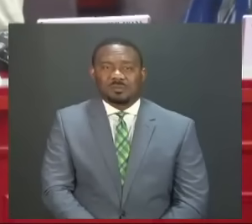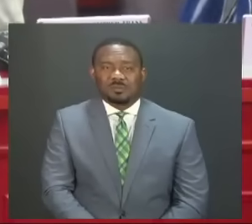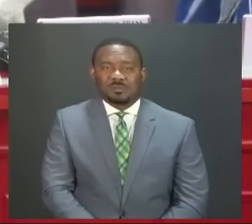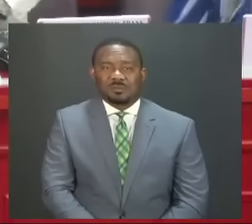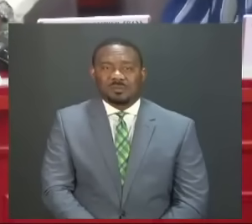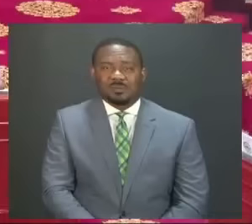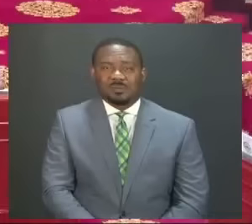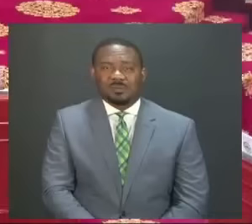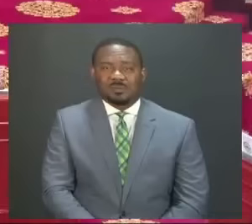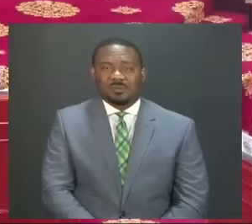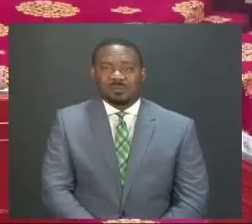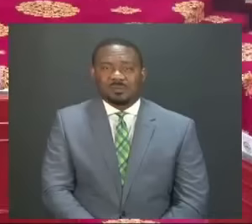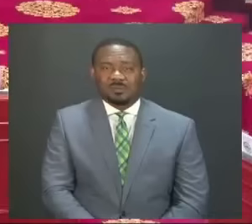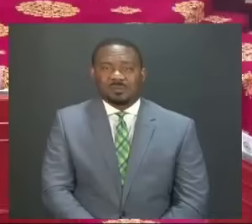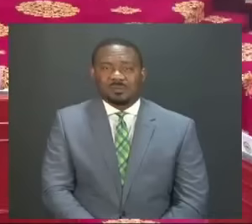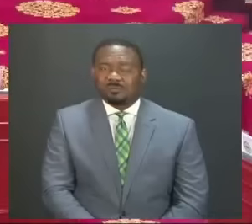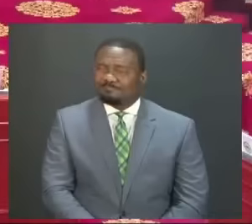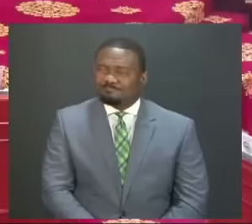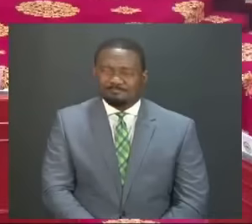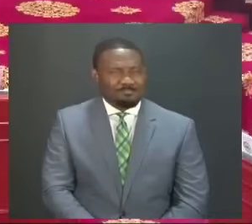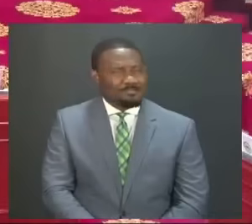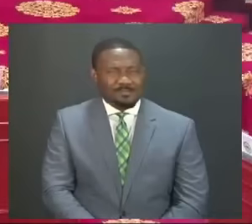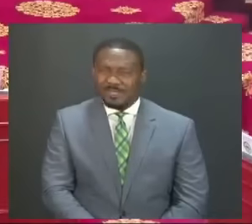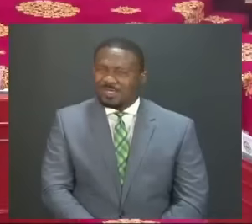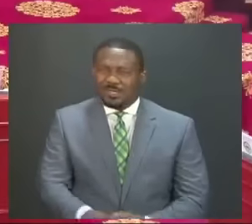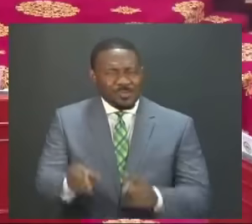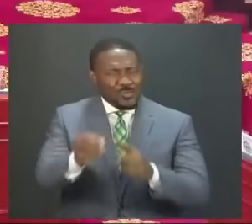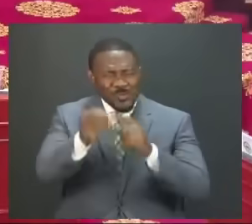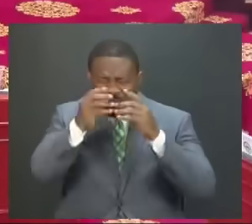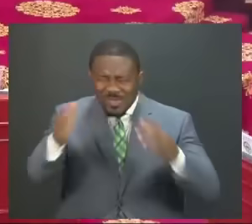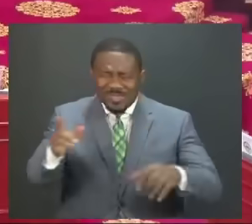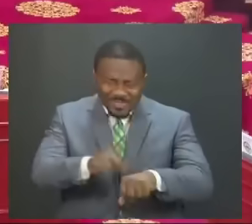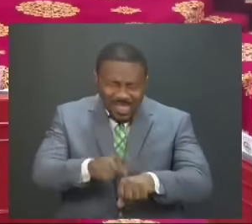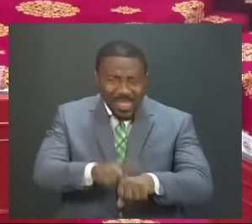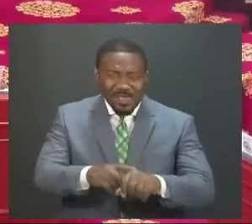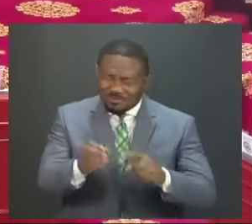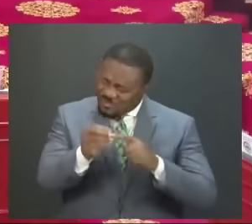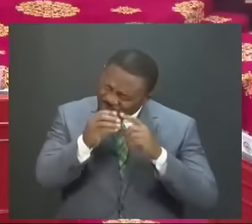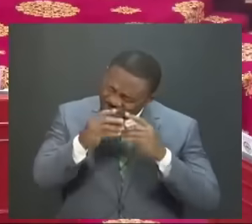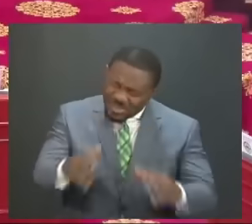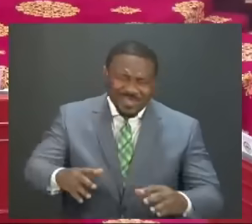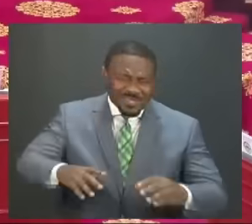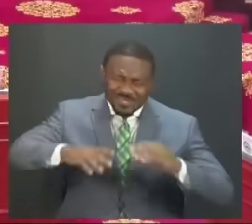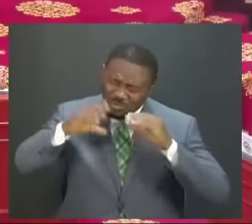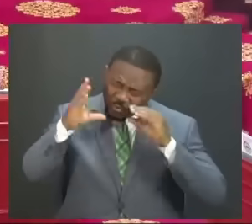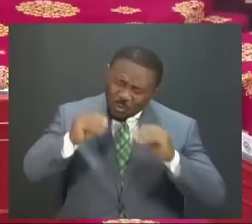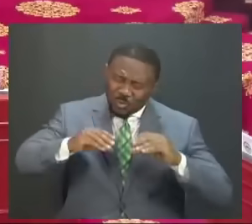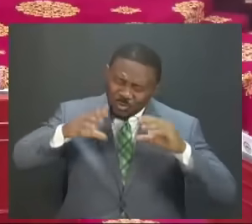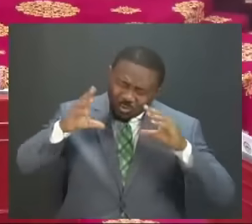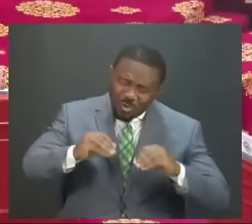142. Honourable members, we have spent so much time on the business statement.